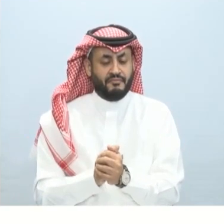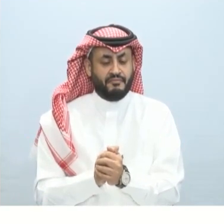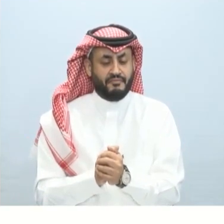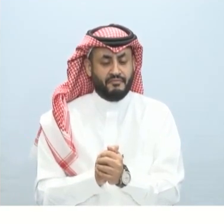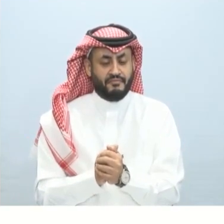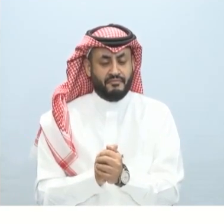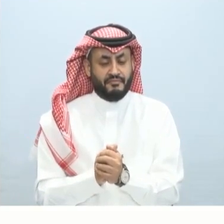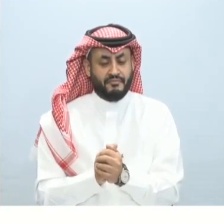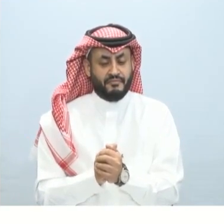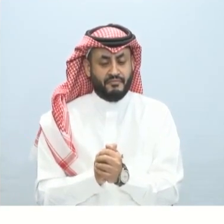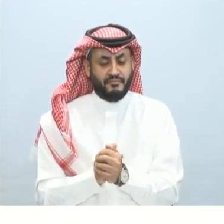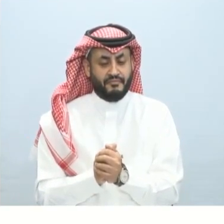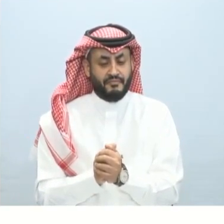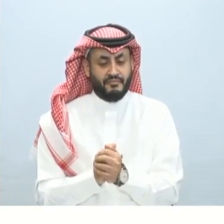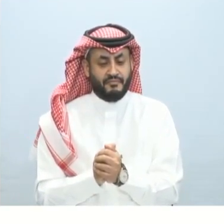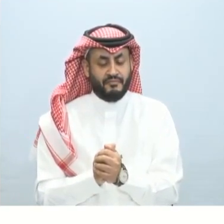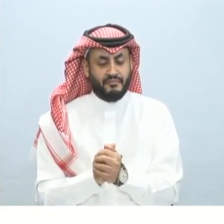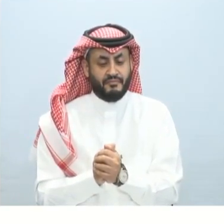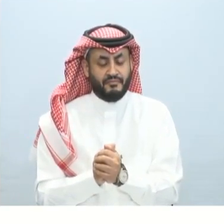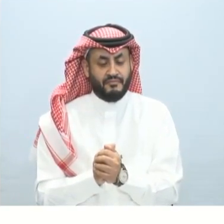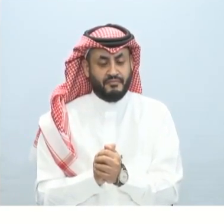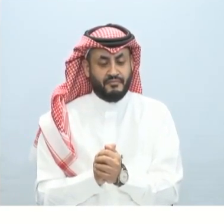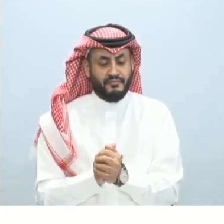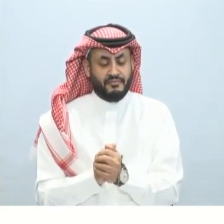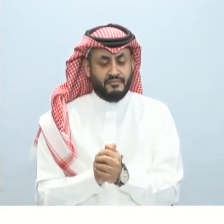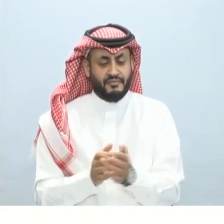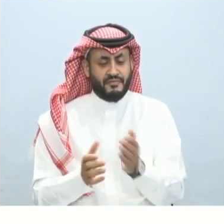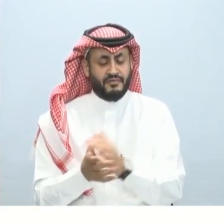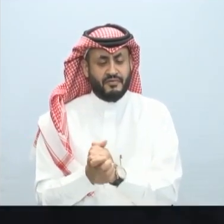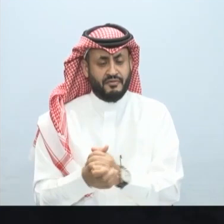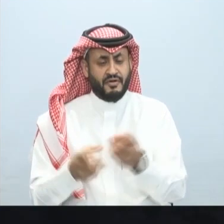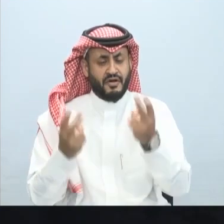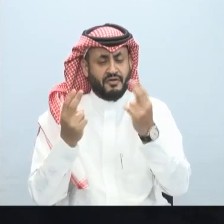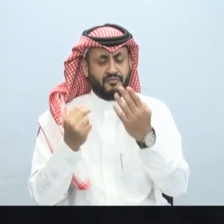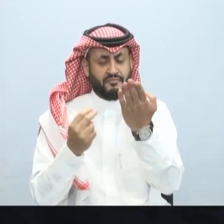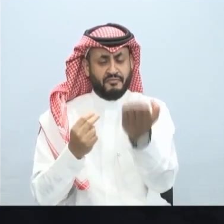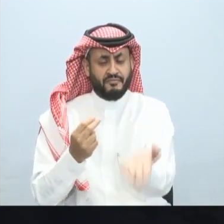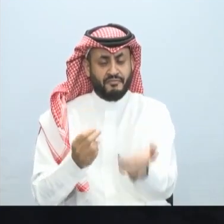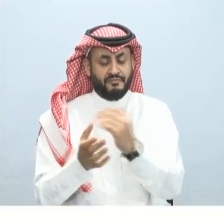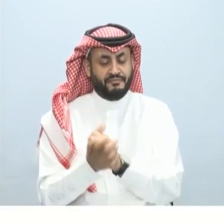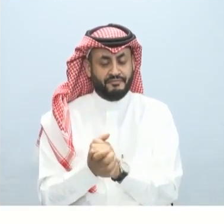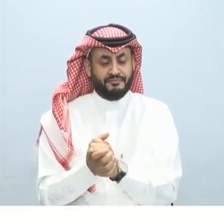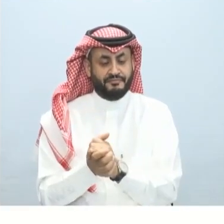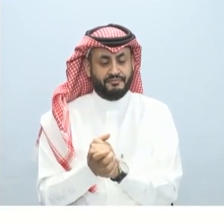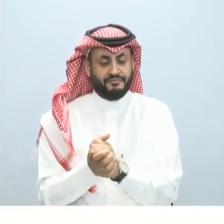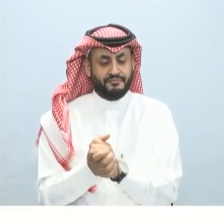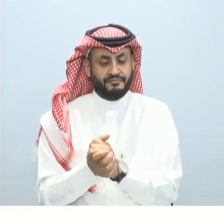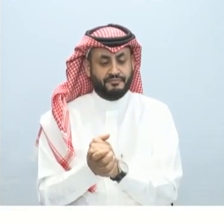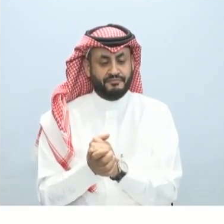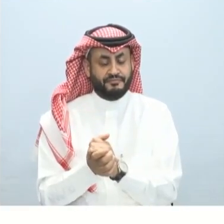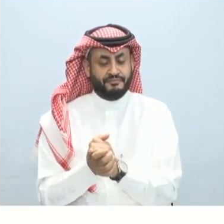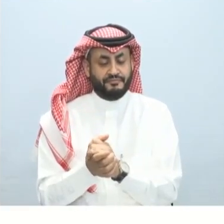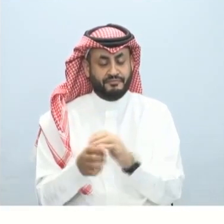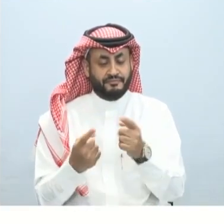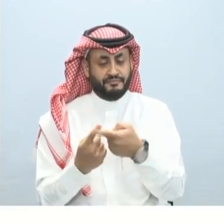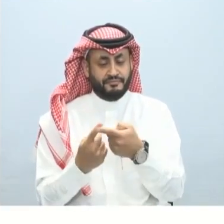have. So after that, we have our outline for the day. Now we had the